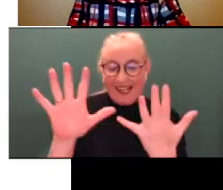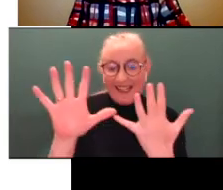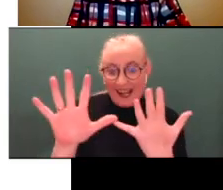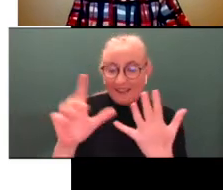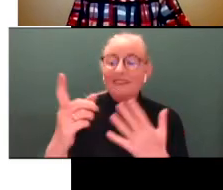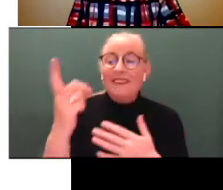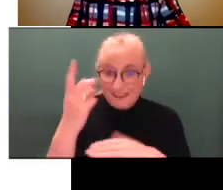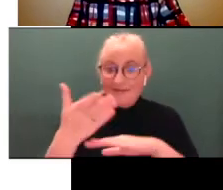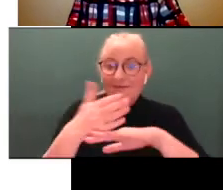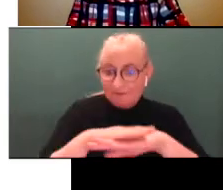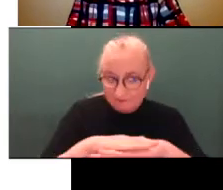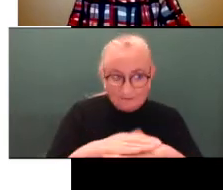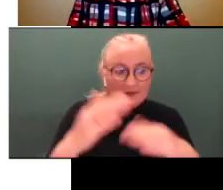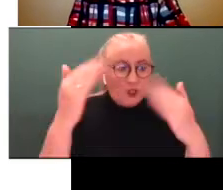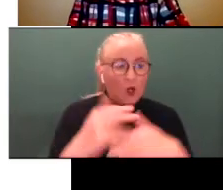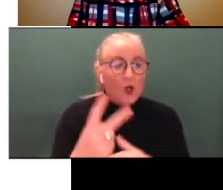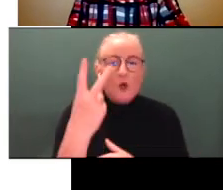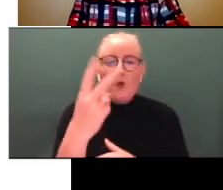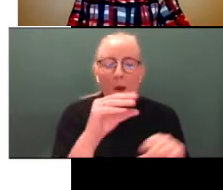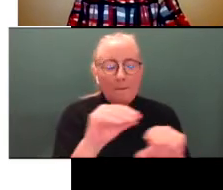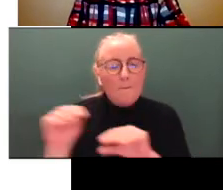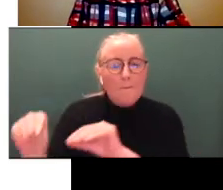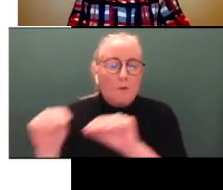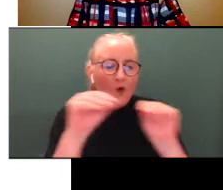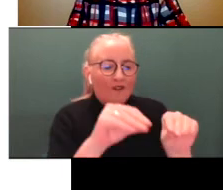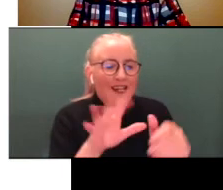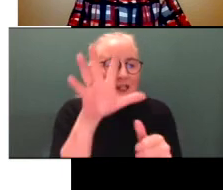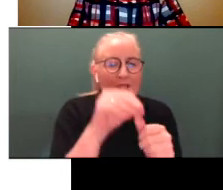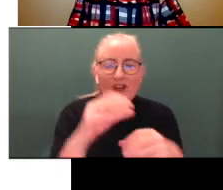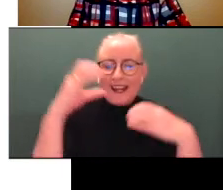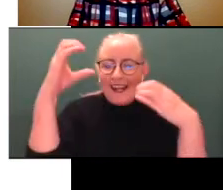away. 2 had moved to specialist care facilities due to